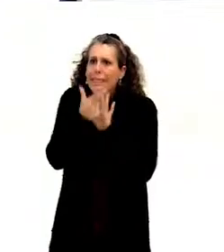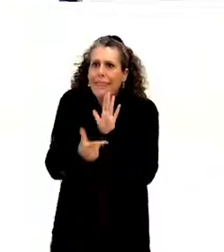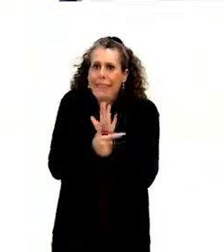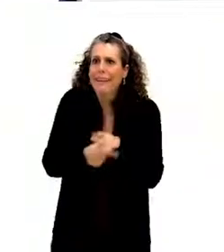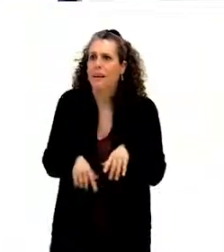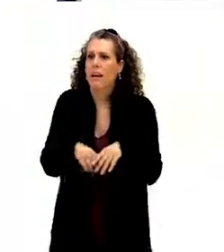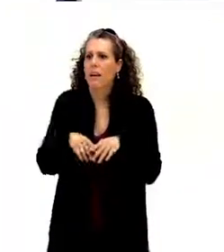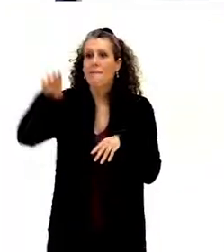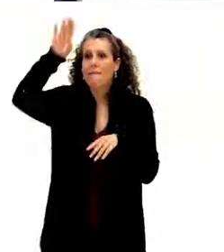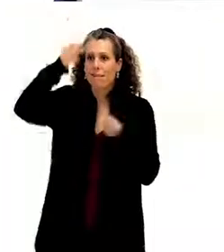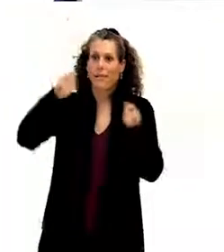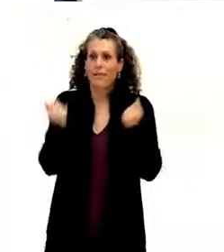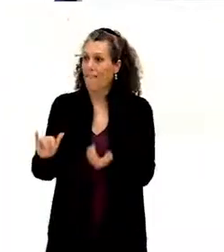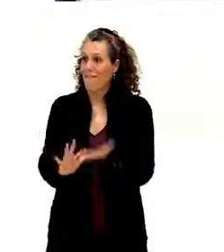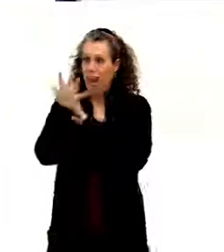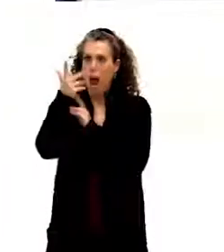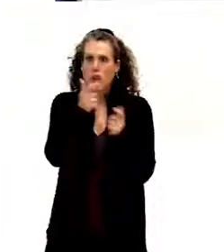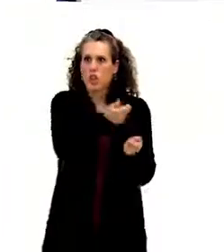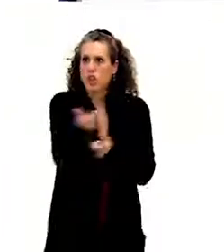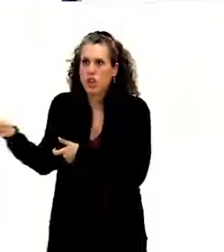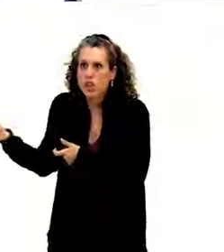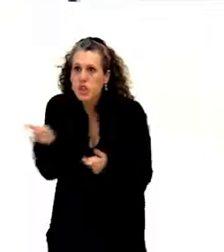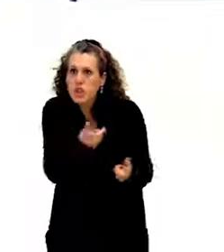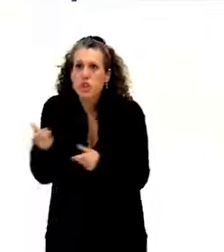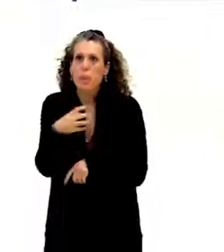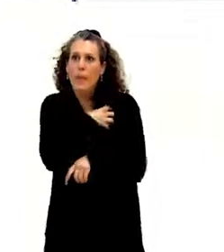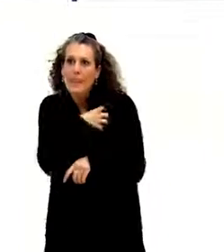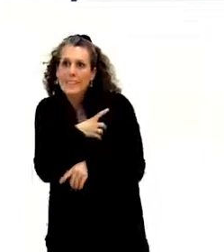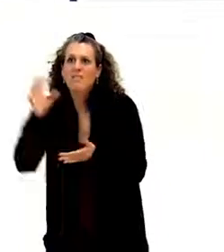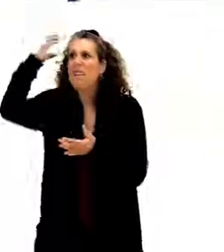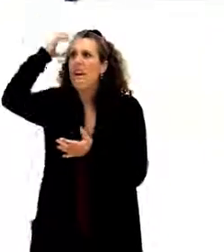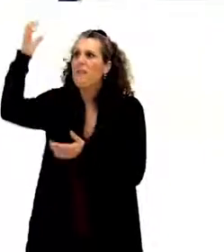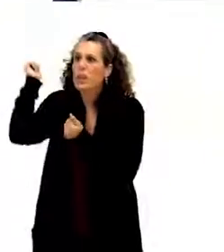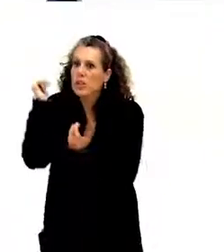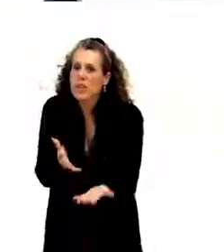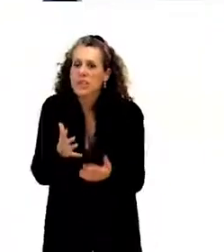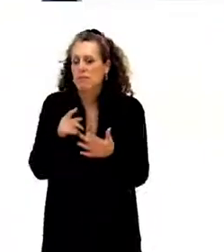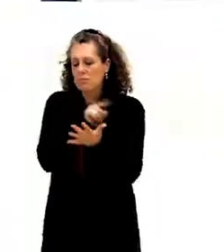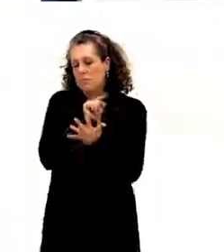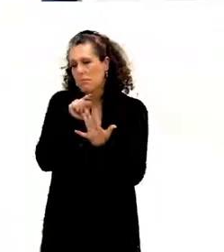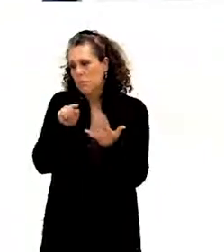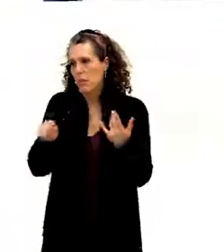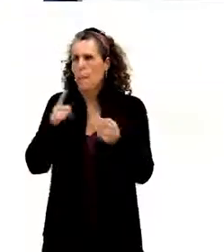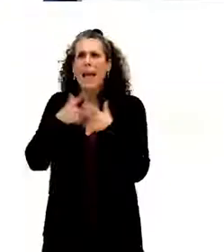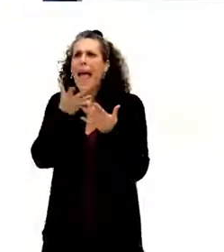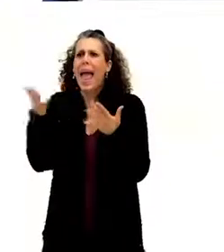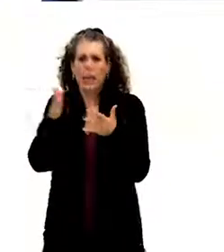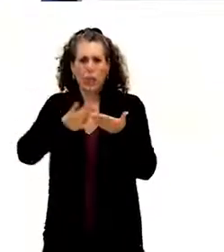rescue firefighting, and, listen to that, government services and services to the